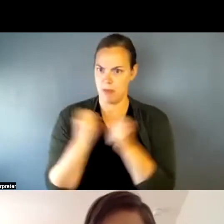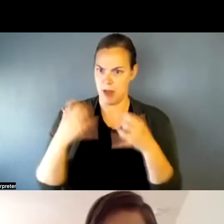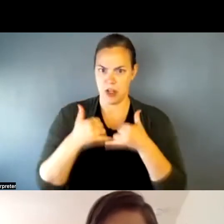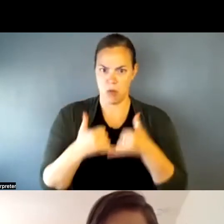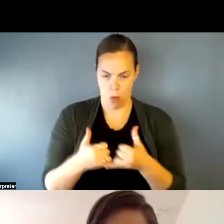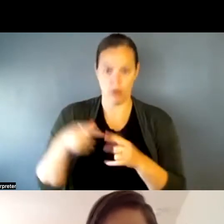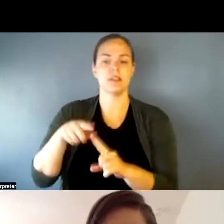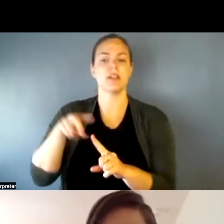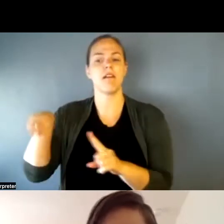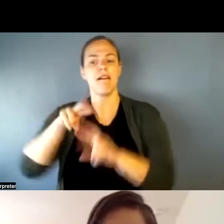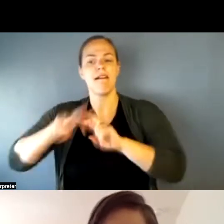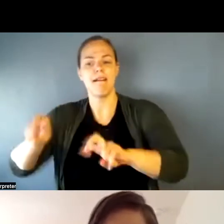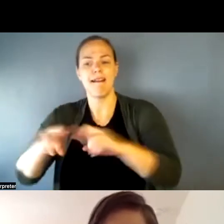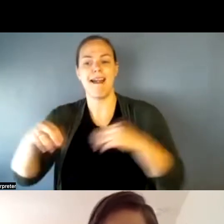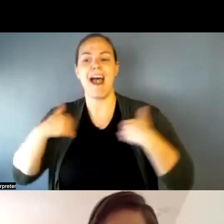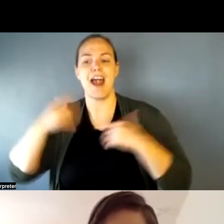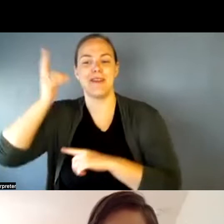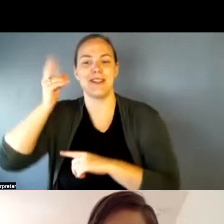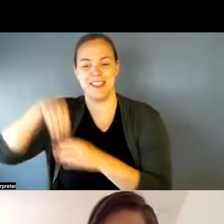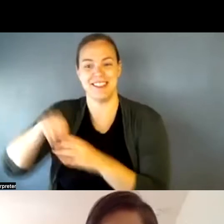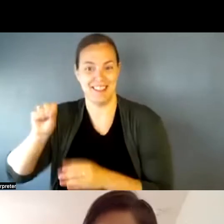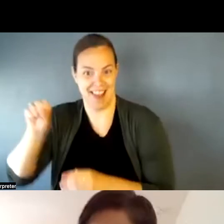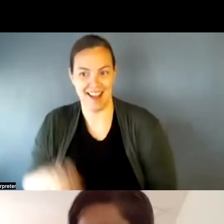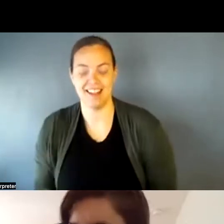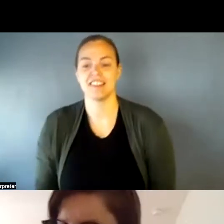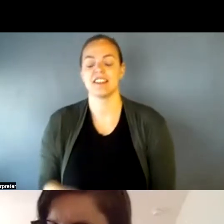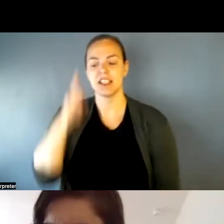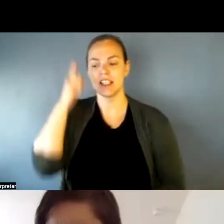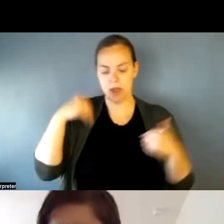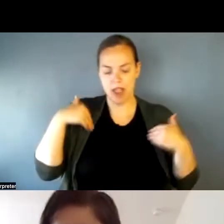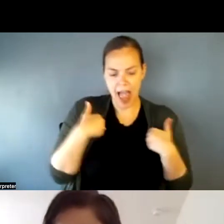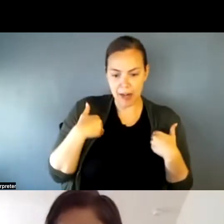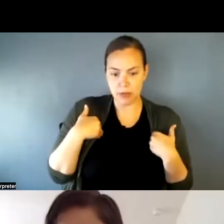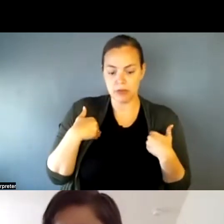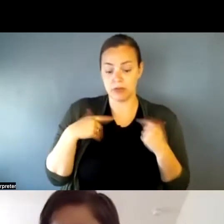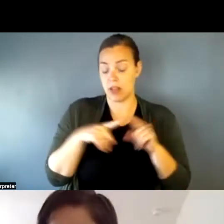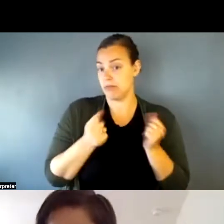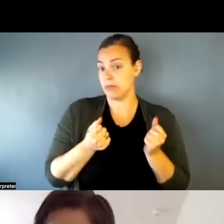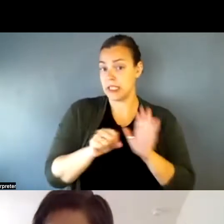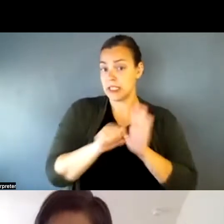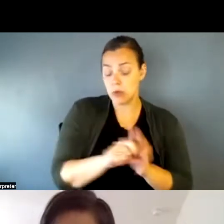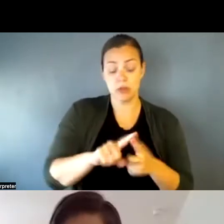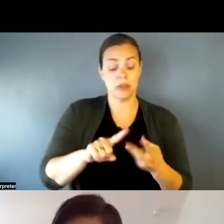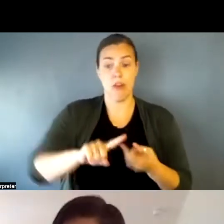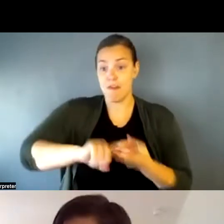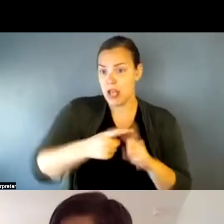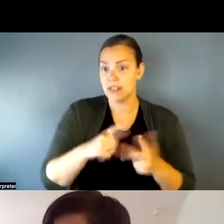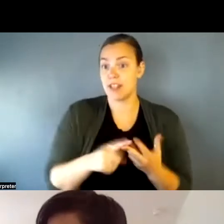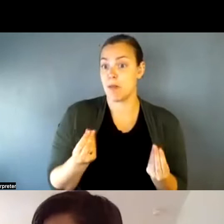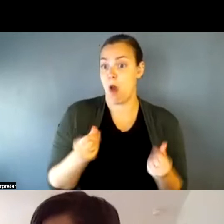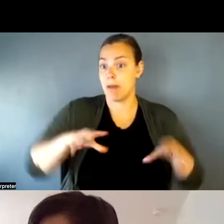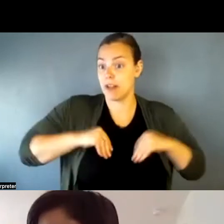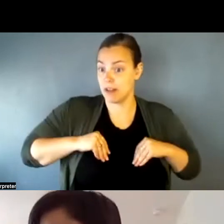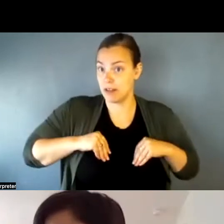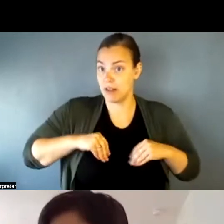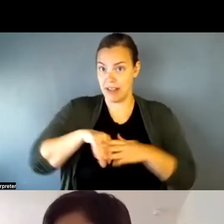Seattle, it considers the role of animals as property, symbols, and friends in the evolving